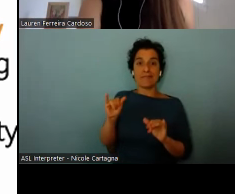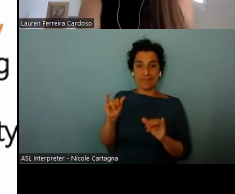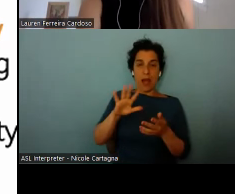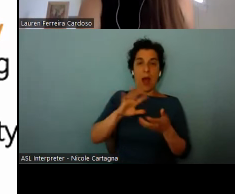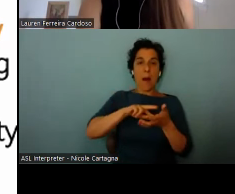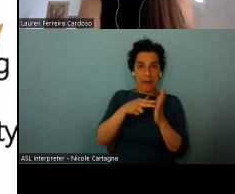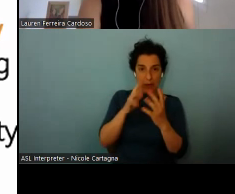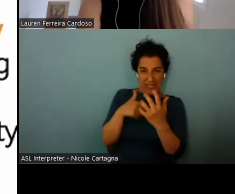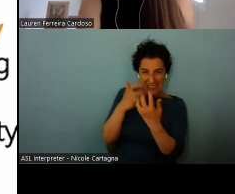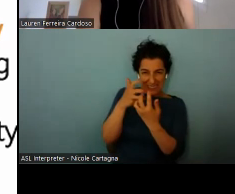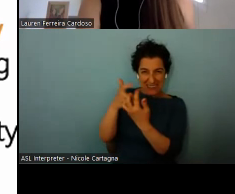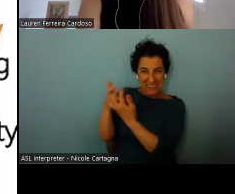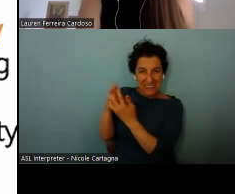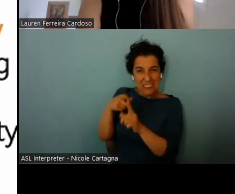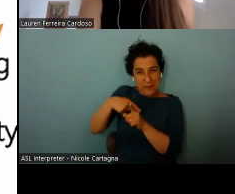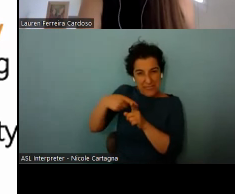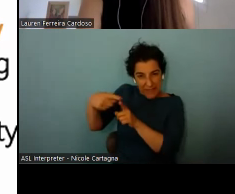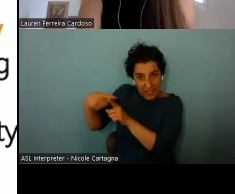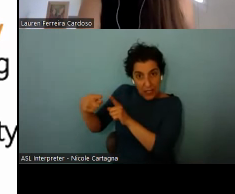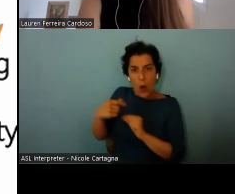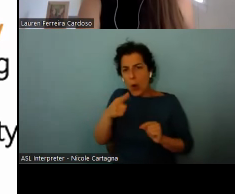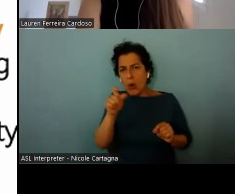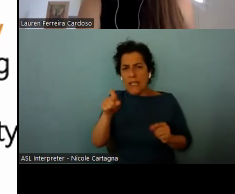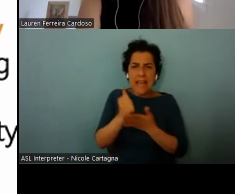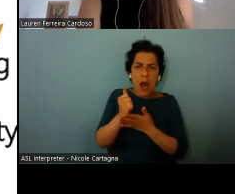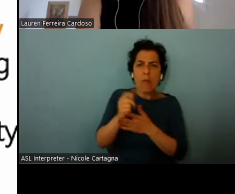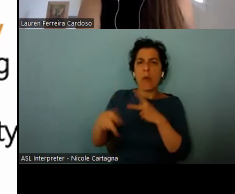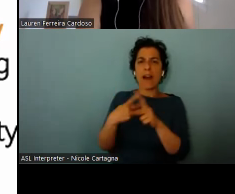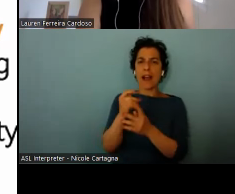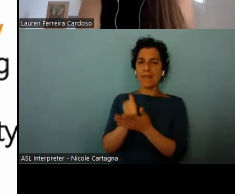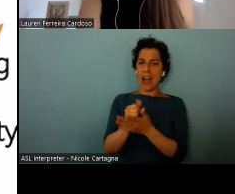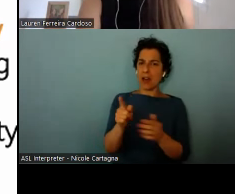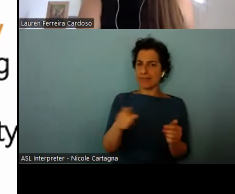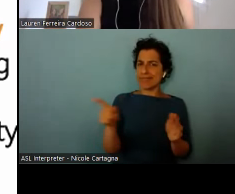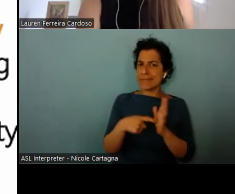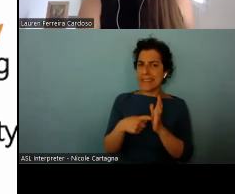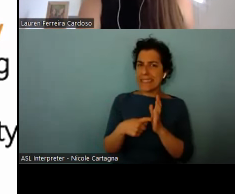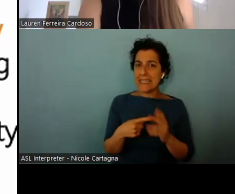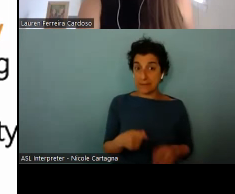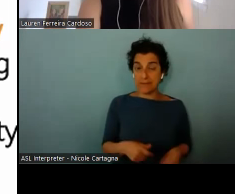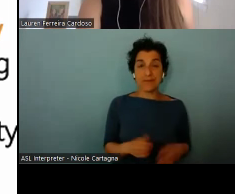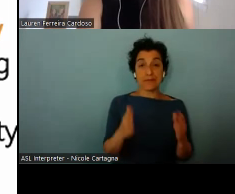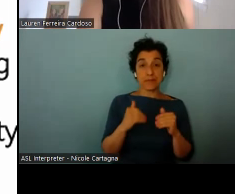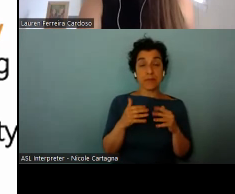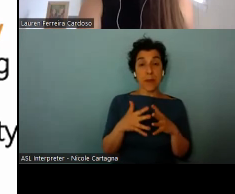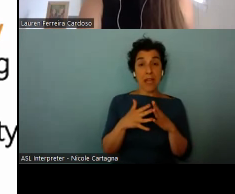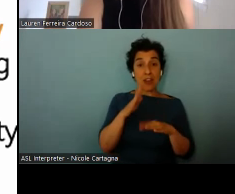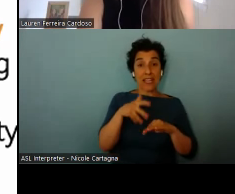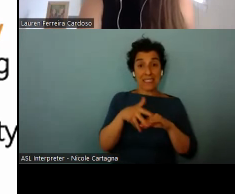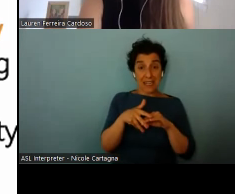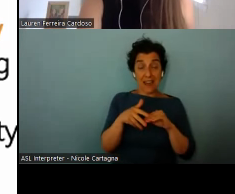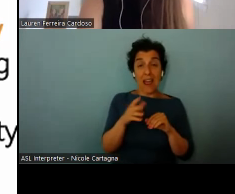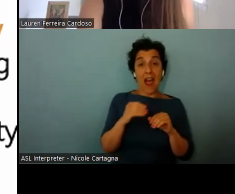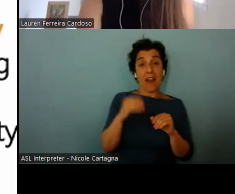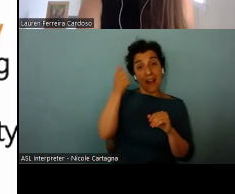to be that specific about who needs help and what kind of help they need. American Indians, Alaskan Natives were 2.3